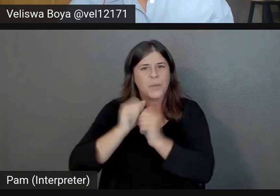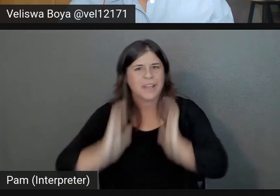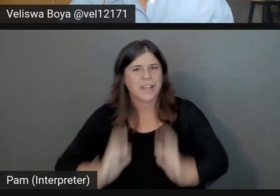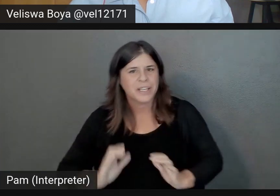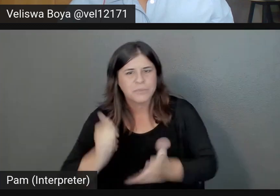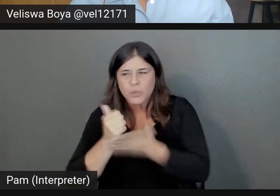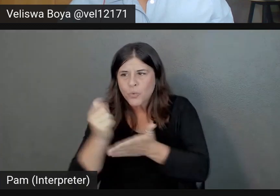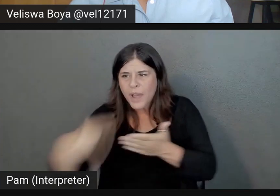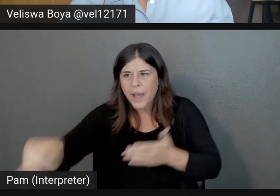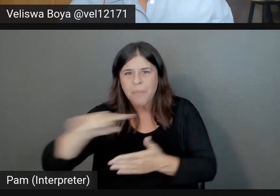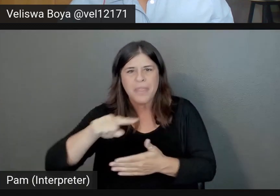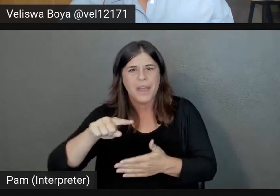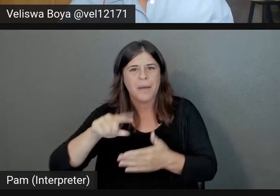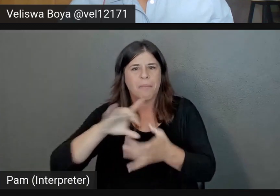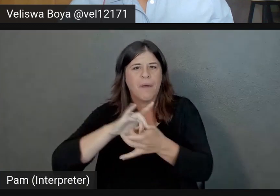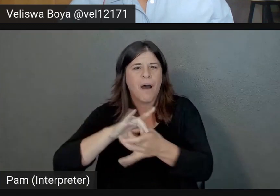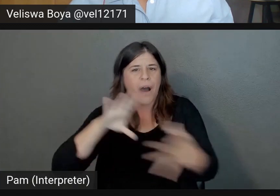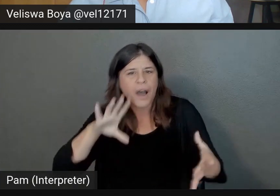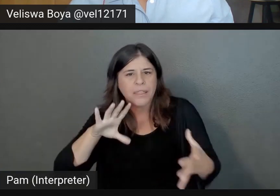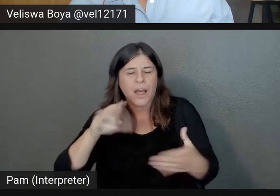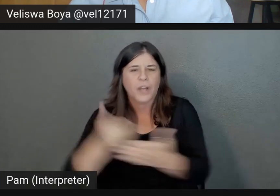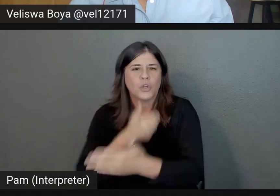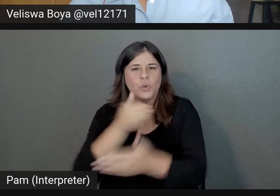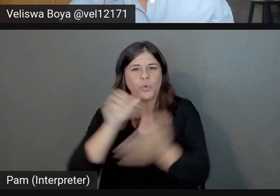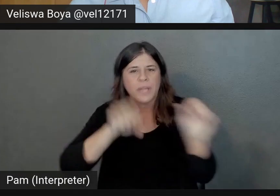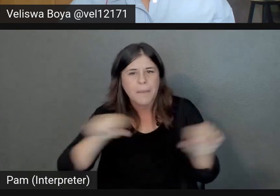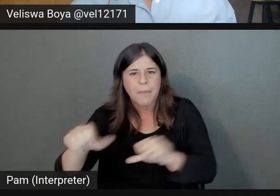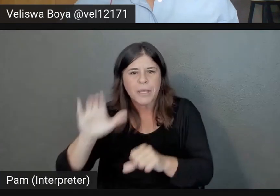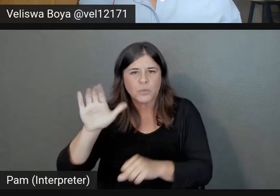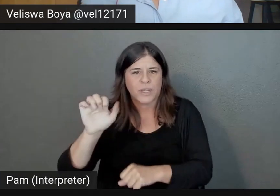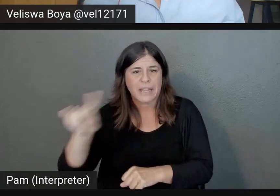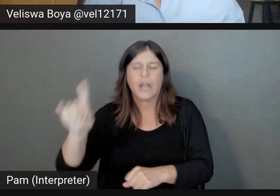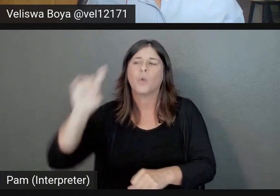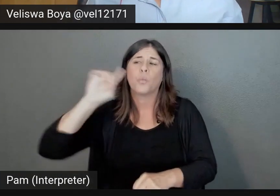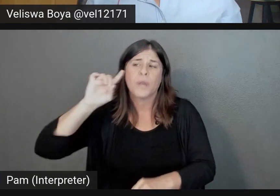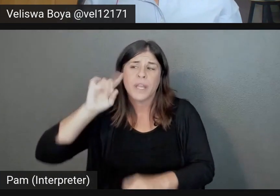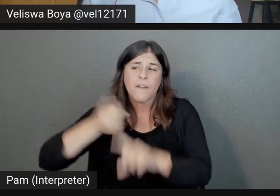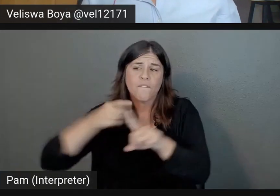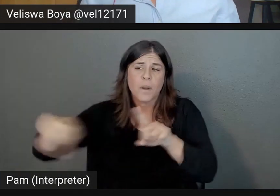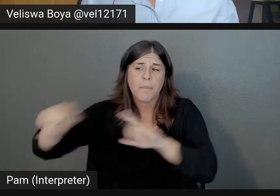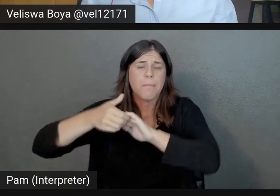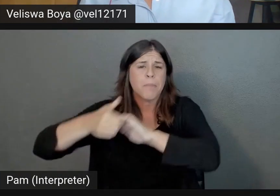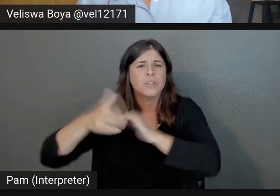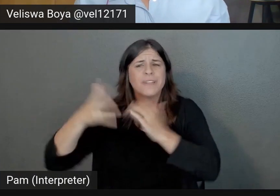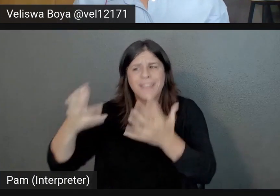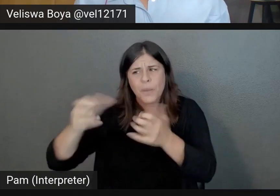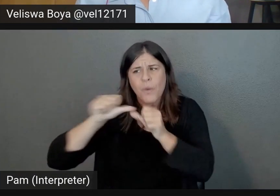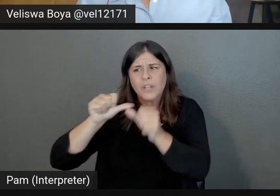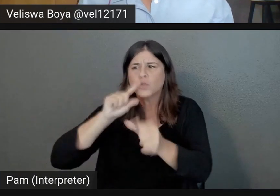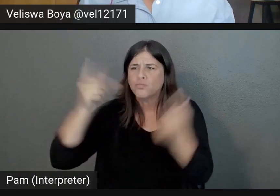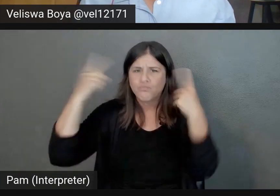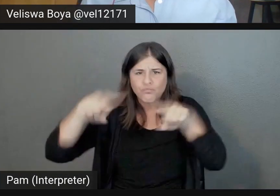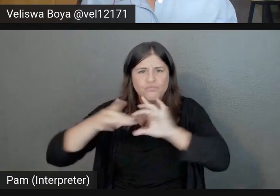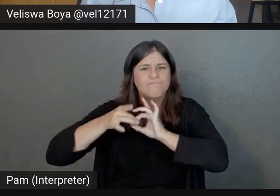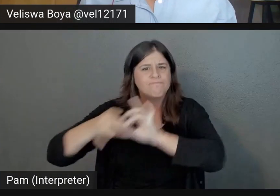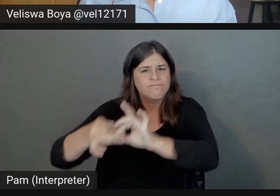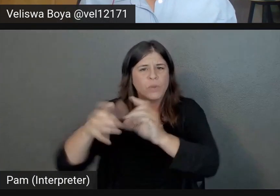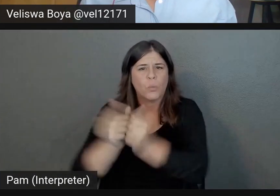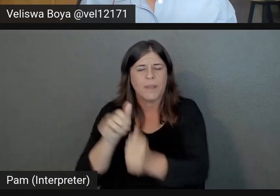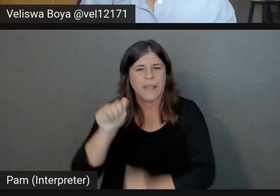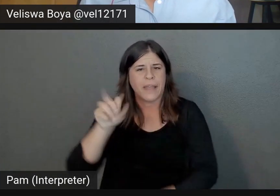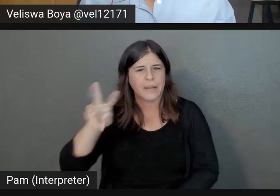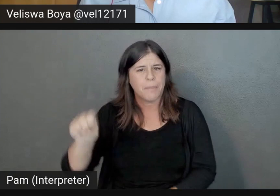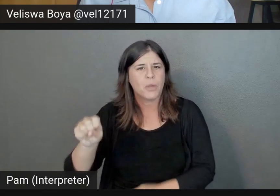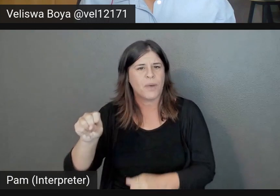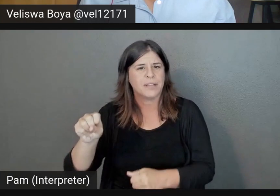help unlock new capabilities on cloud, we hear from our partners that they want to stay in sync with AWS's pace